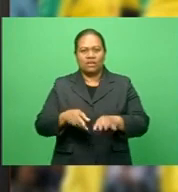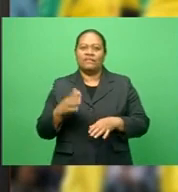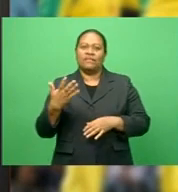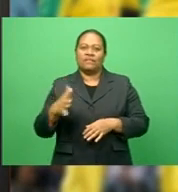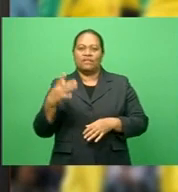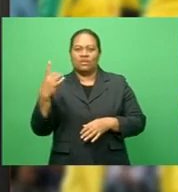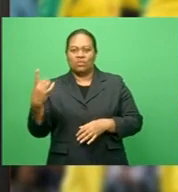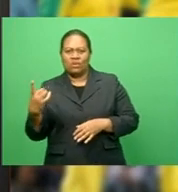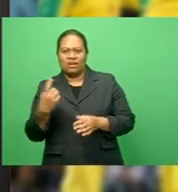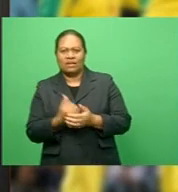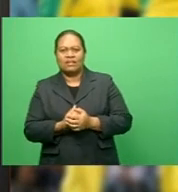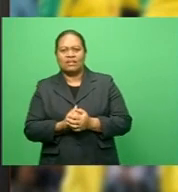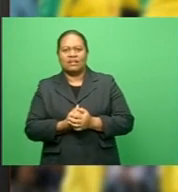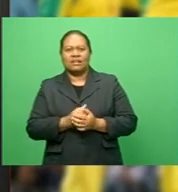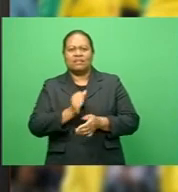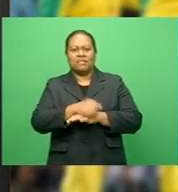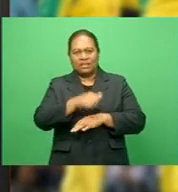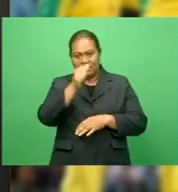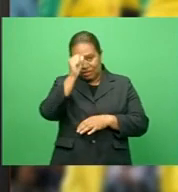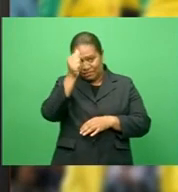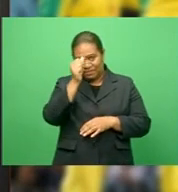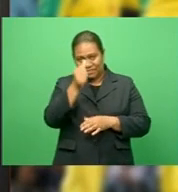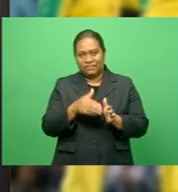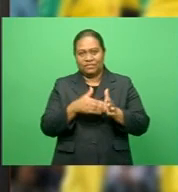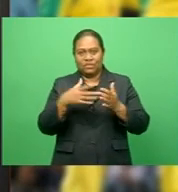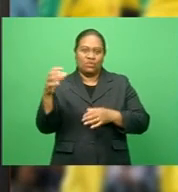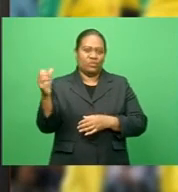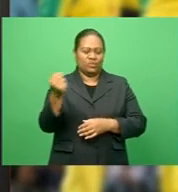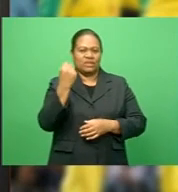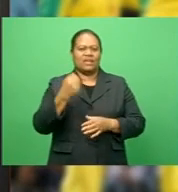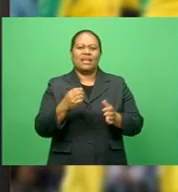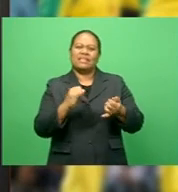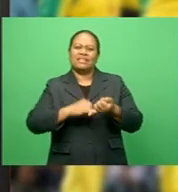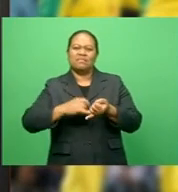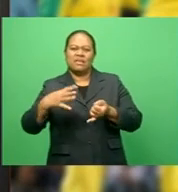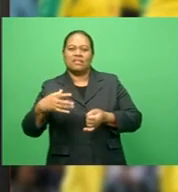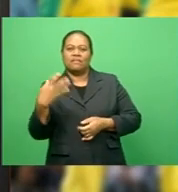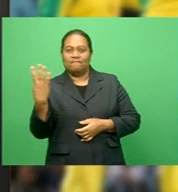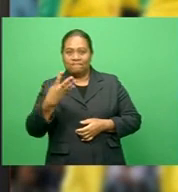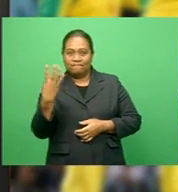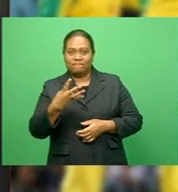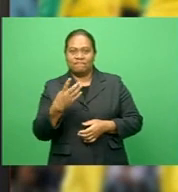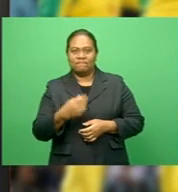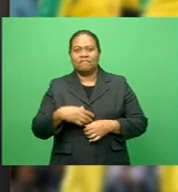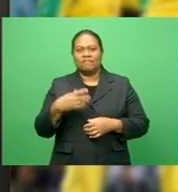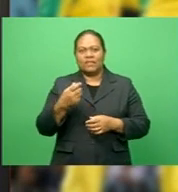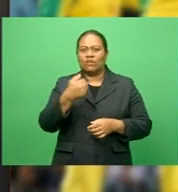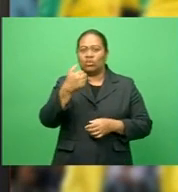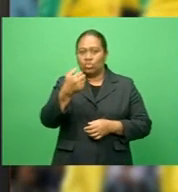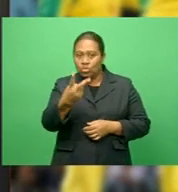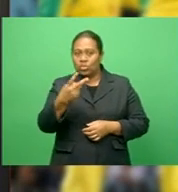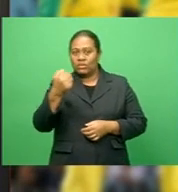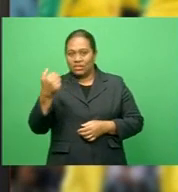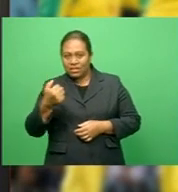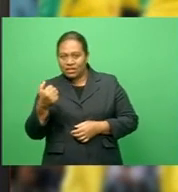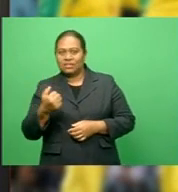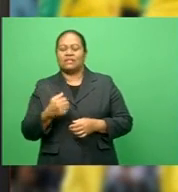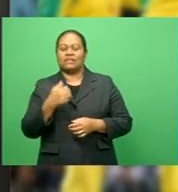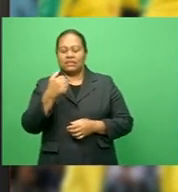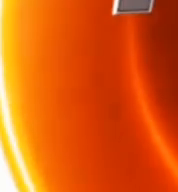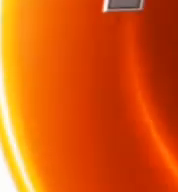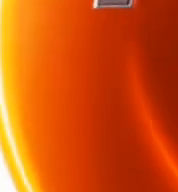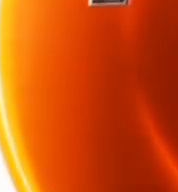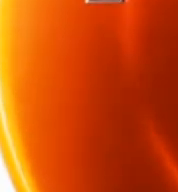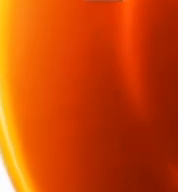the second one-day cricket international to win the series. Smith hit 14 fours and 2 sixes on his way to another aggressive